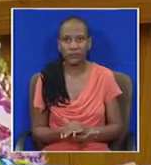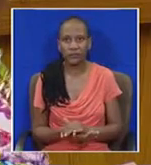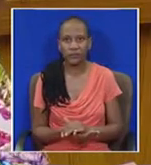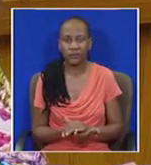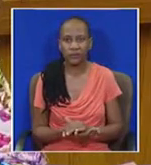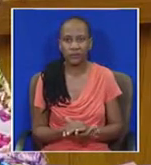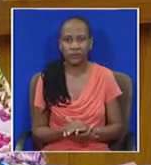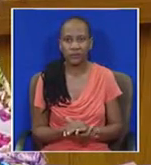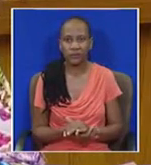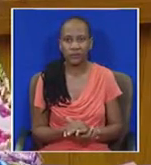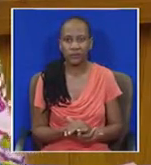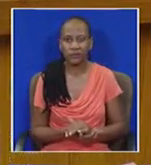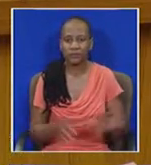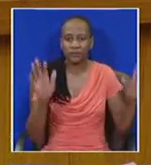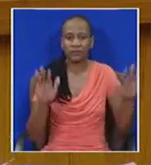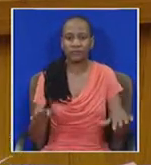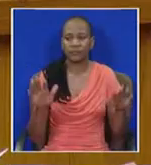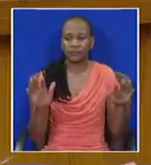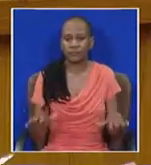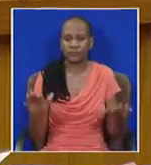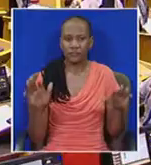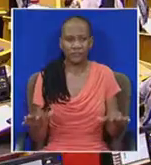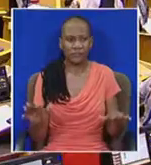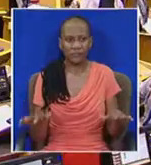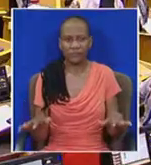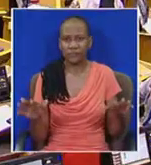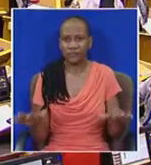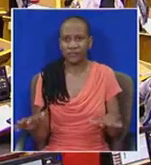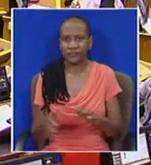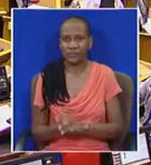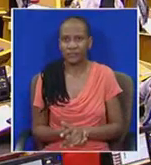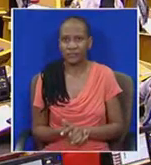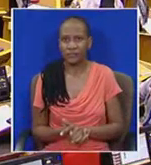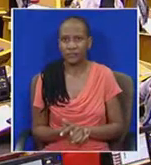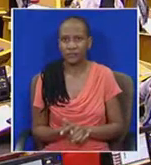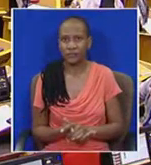I hope you will give me my time. Order, honorable members.